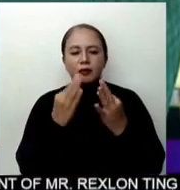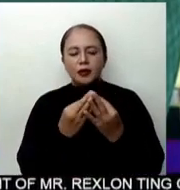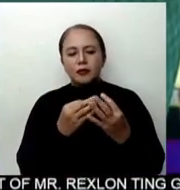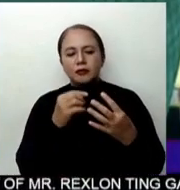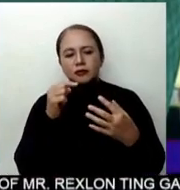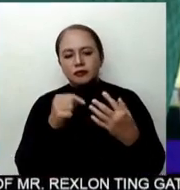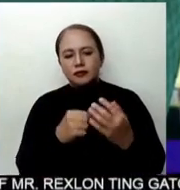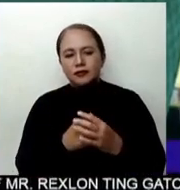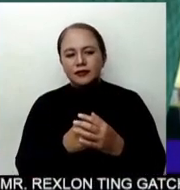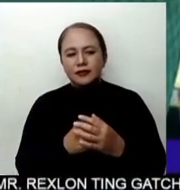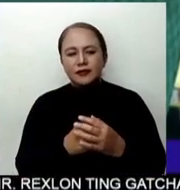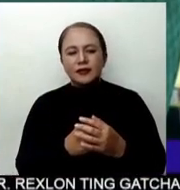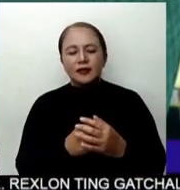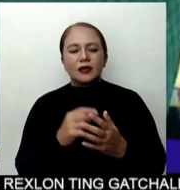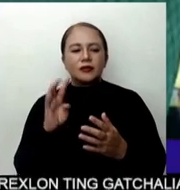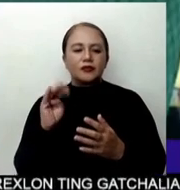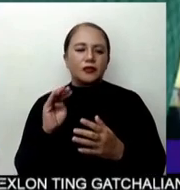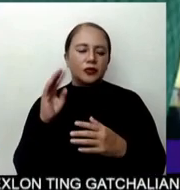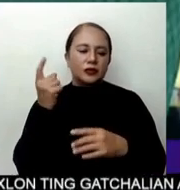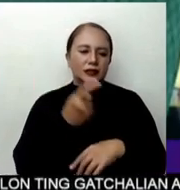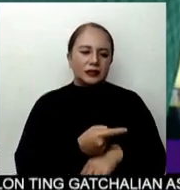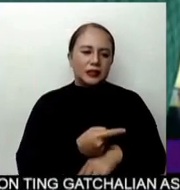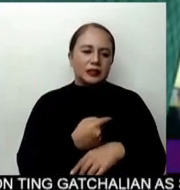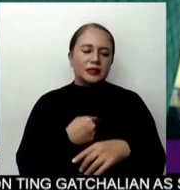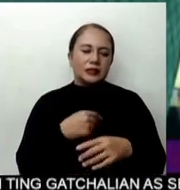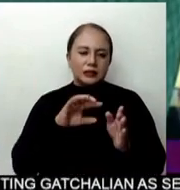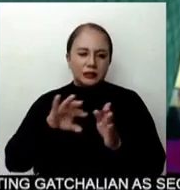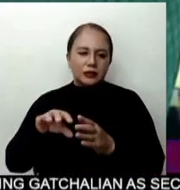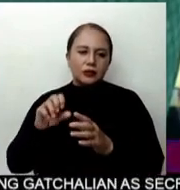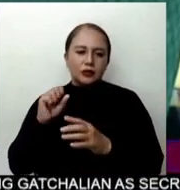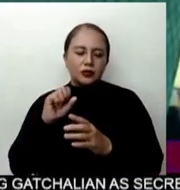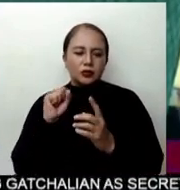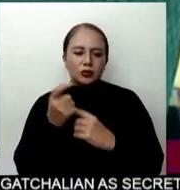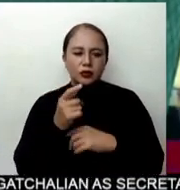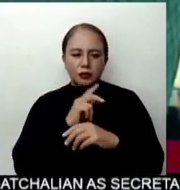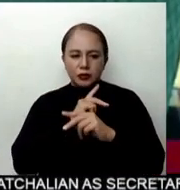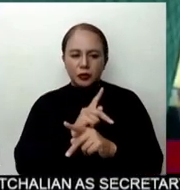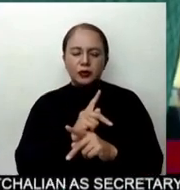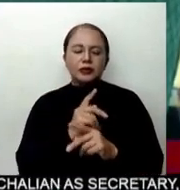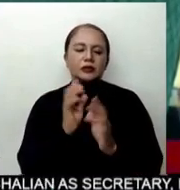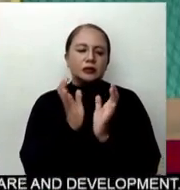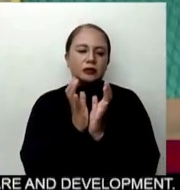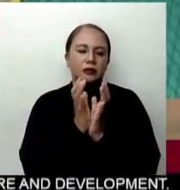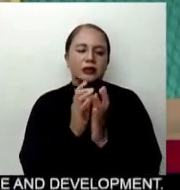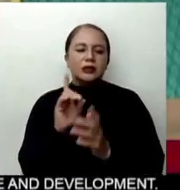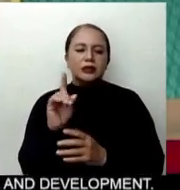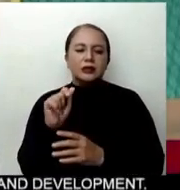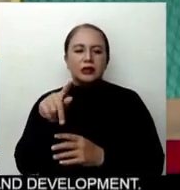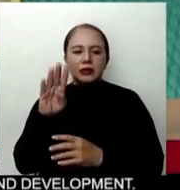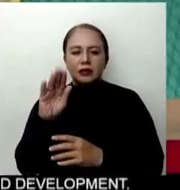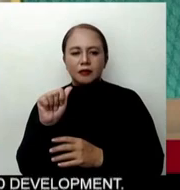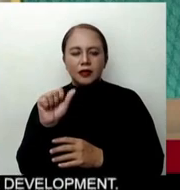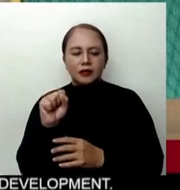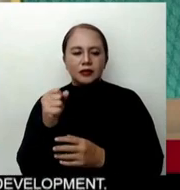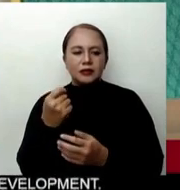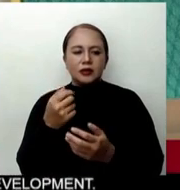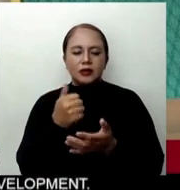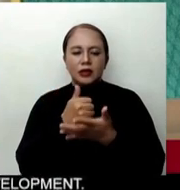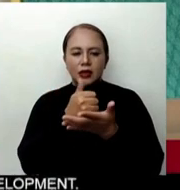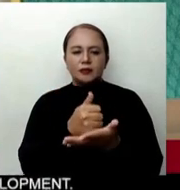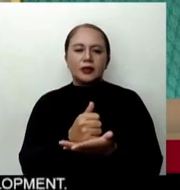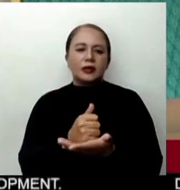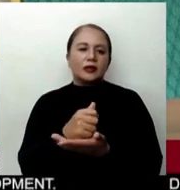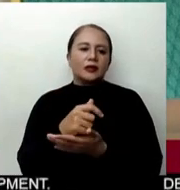in 14 days. Aside from social protection, the SWD will also put up a database for them through the help of the PSA and